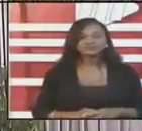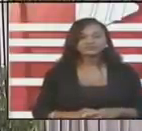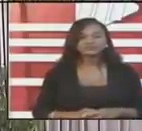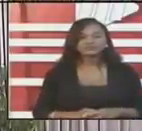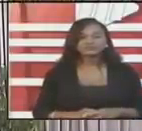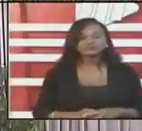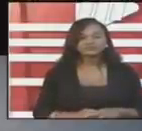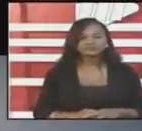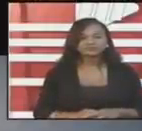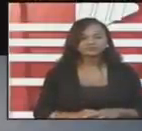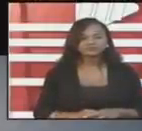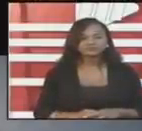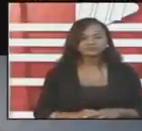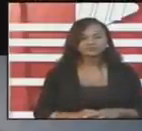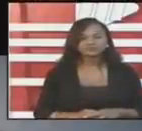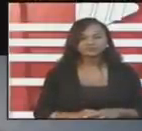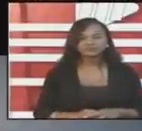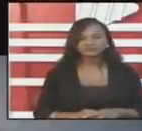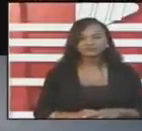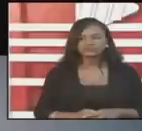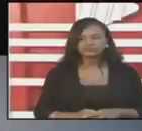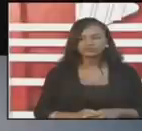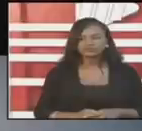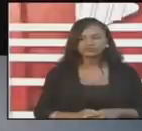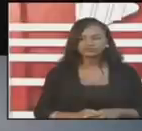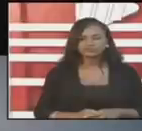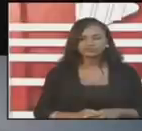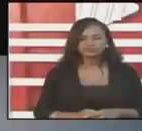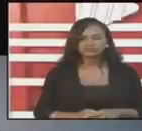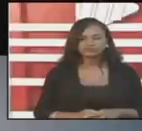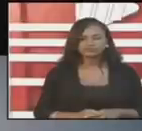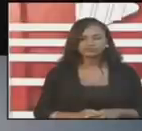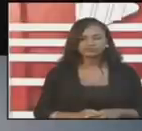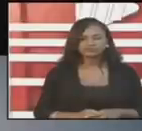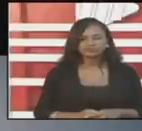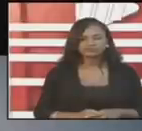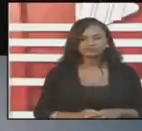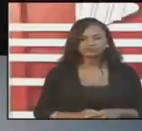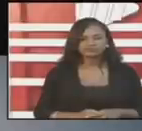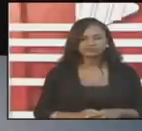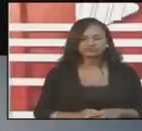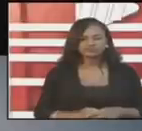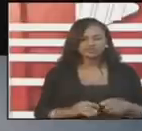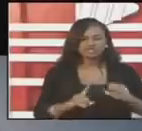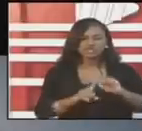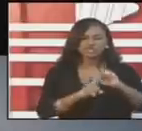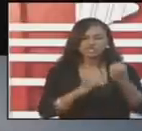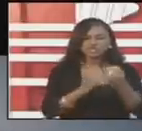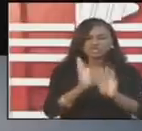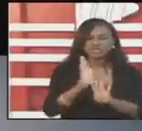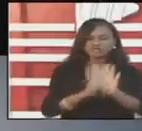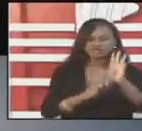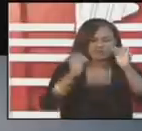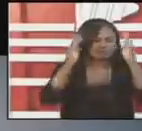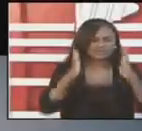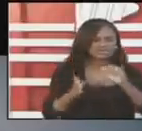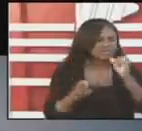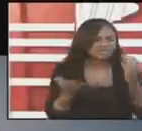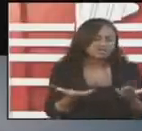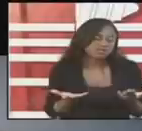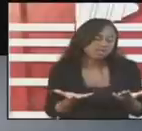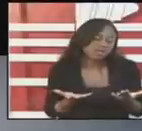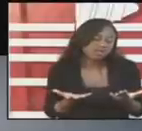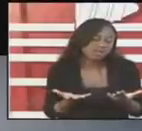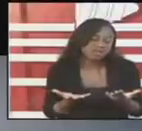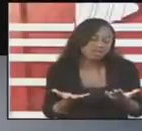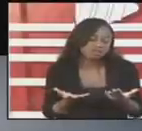Khrystal Wilson here from TTT. In the absence of the Social Development Minister, and perhaps this concern can be forwarded to her